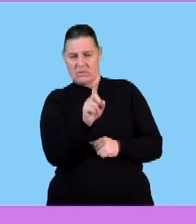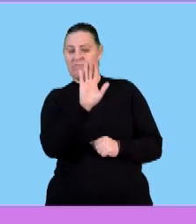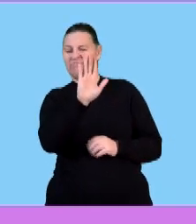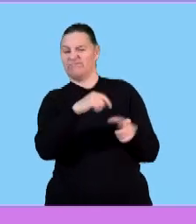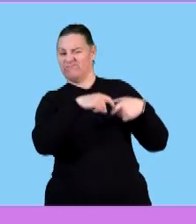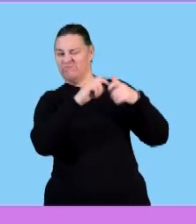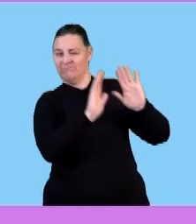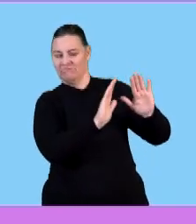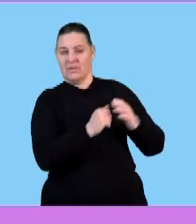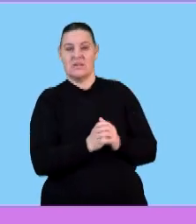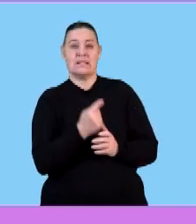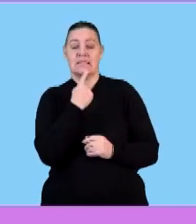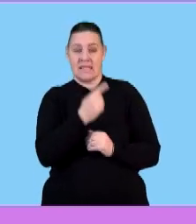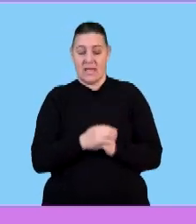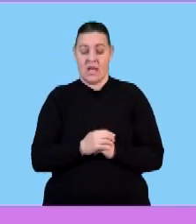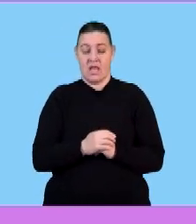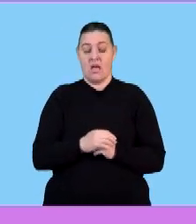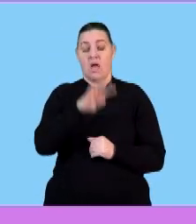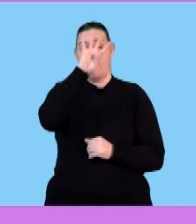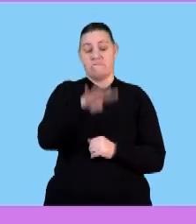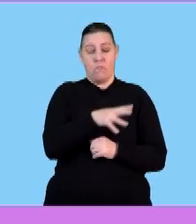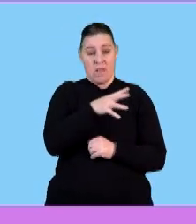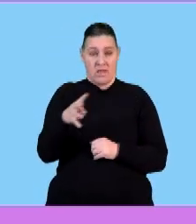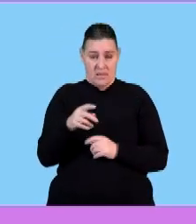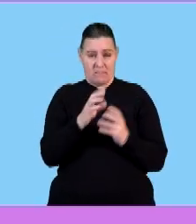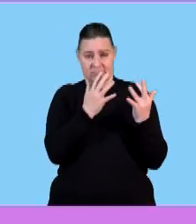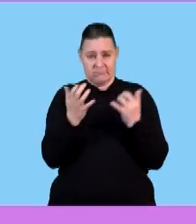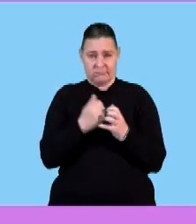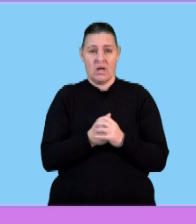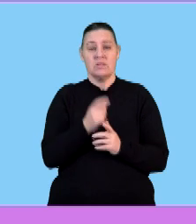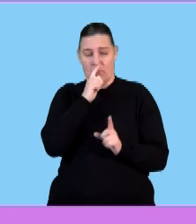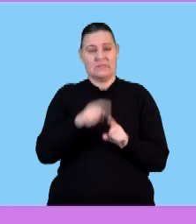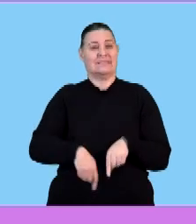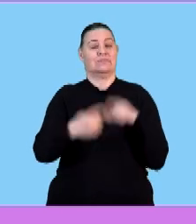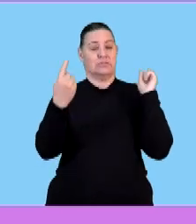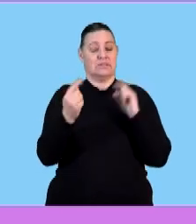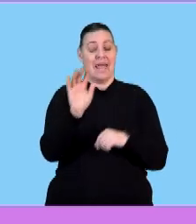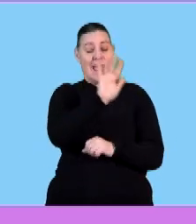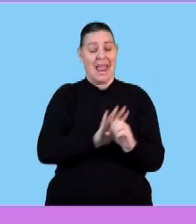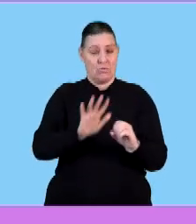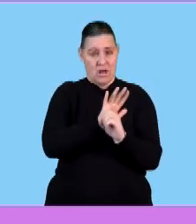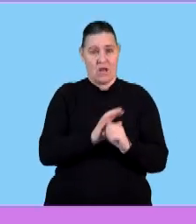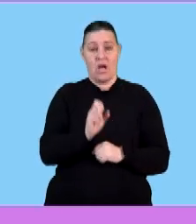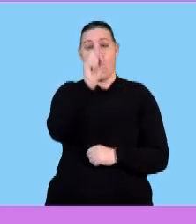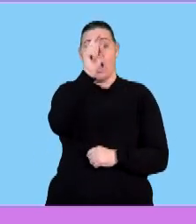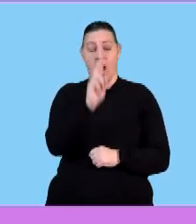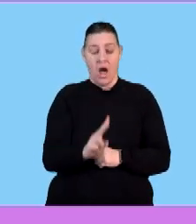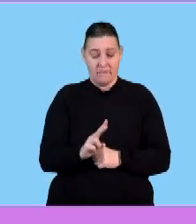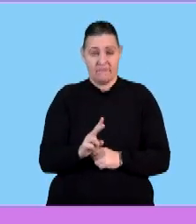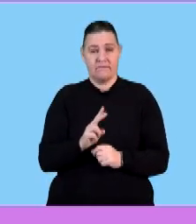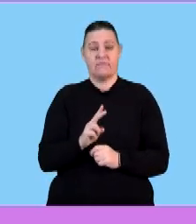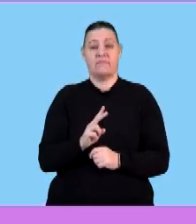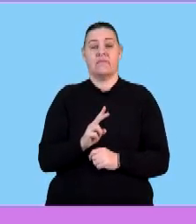in a second. It says that the formula, area is, now notice it's different now. Area is a